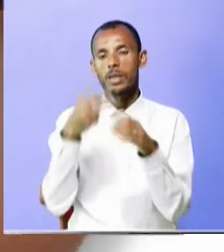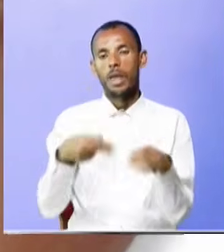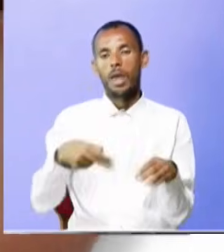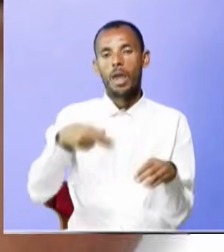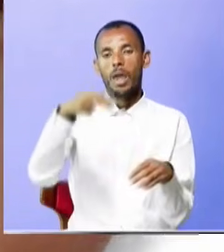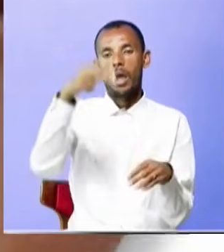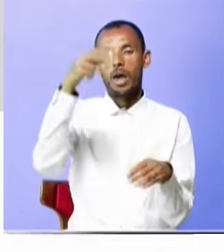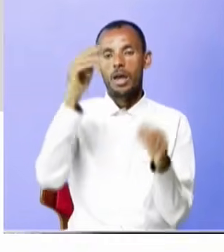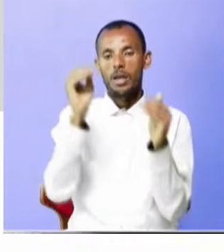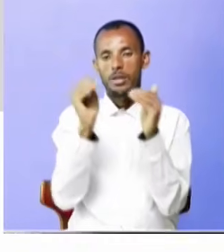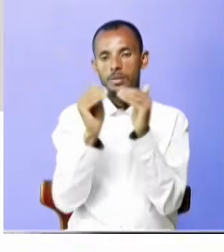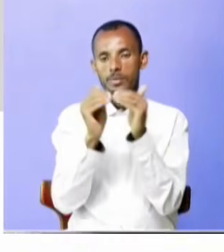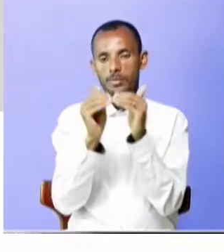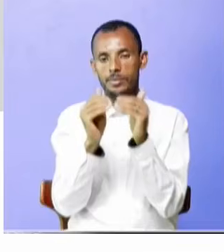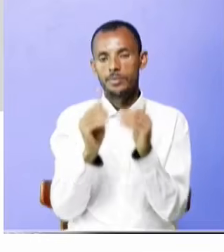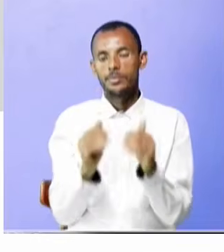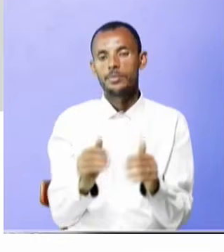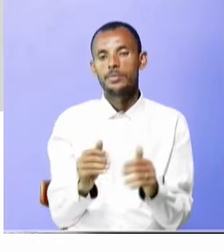is